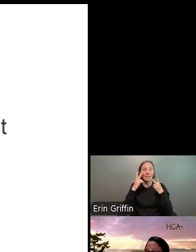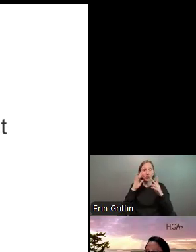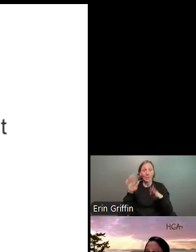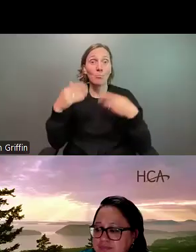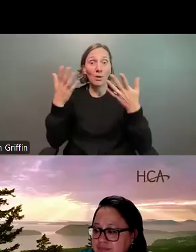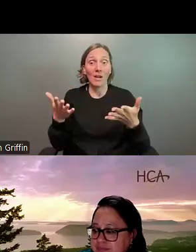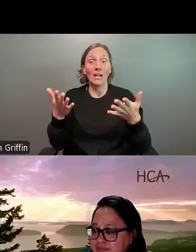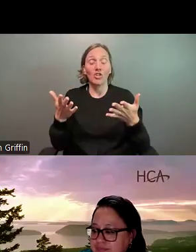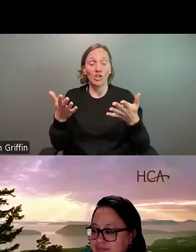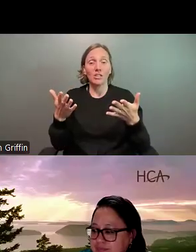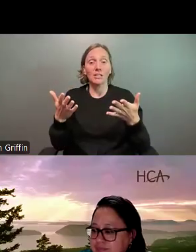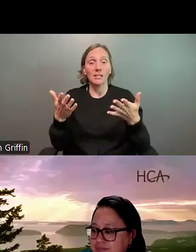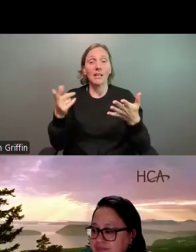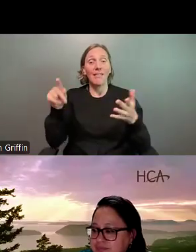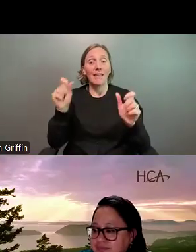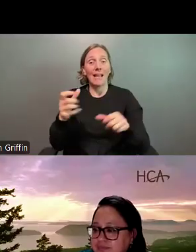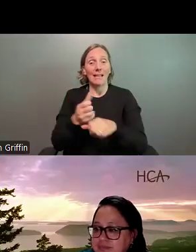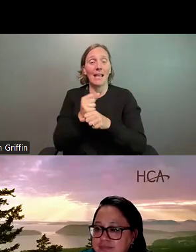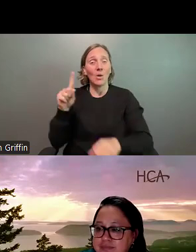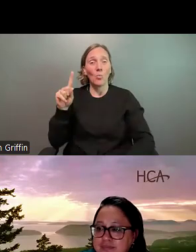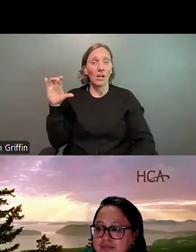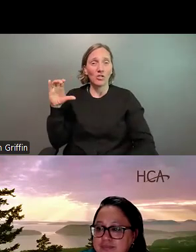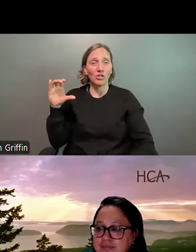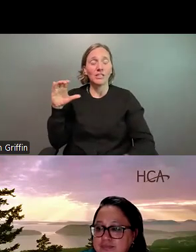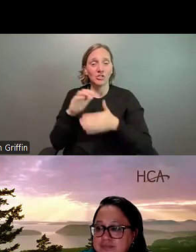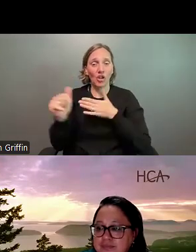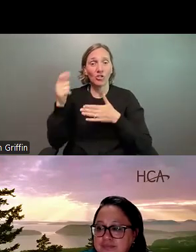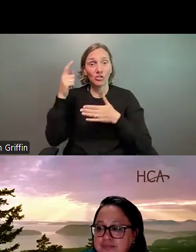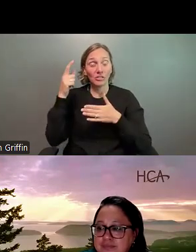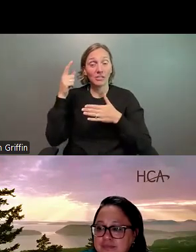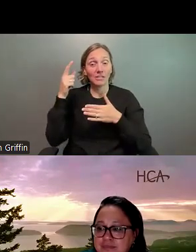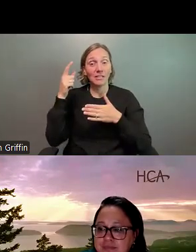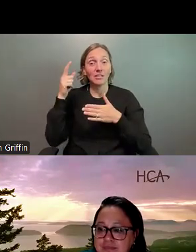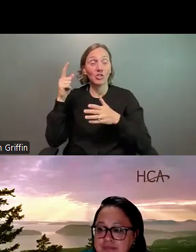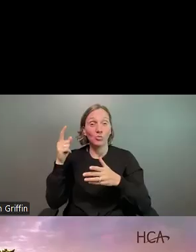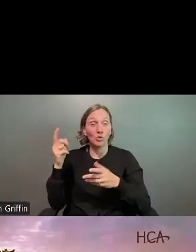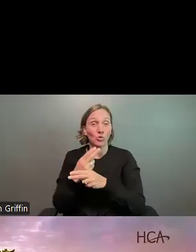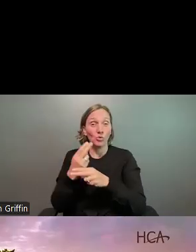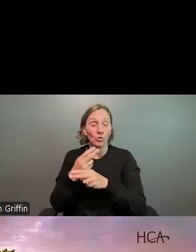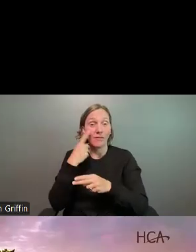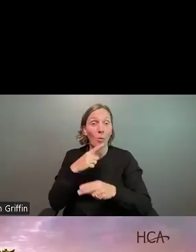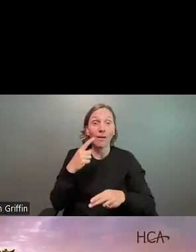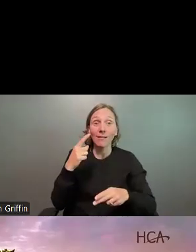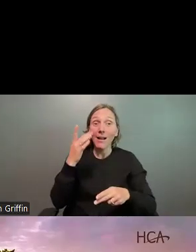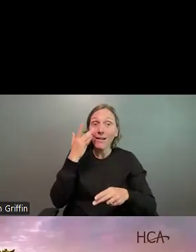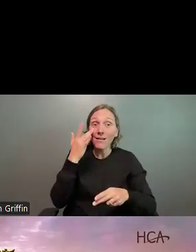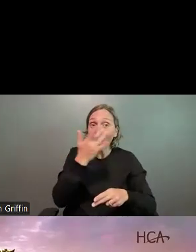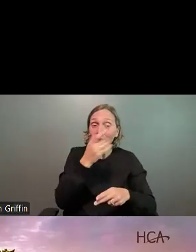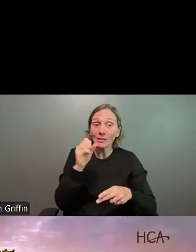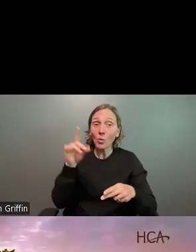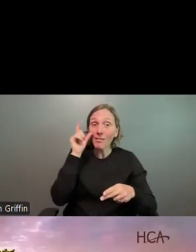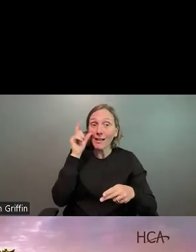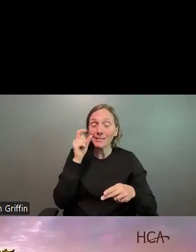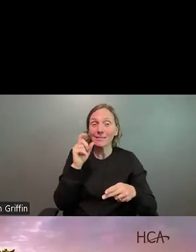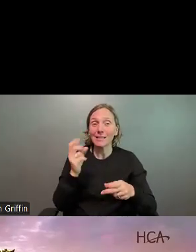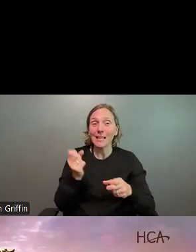vision provider, they can get $100 to apply towards glasses or contacts every other year.